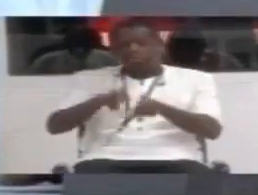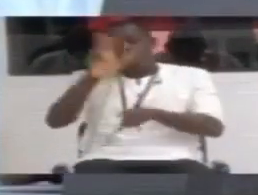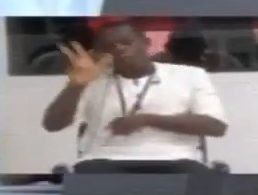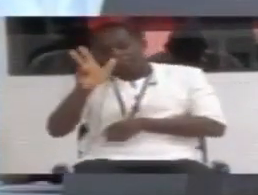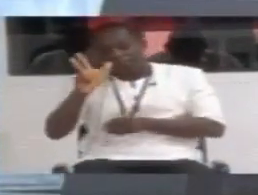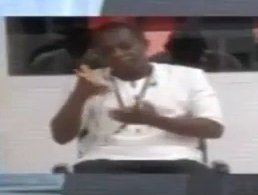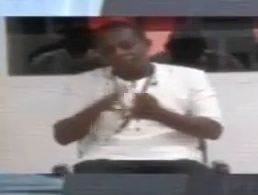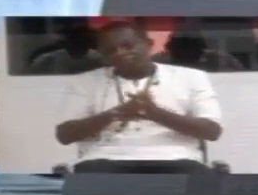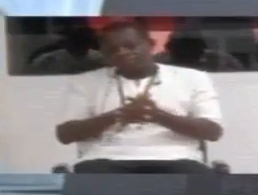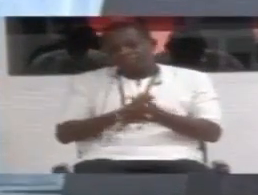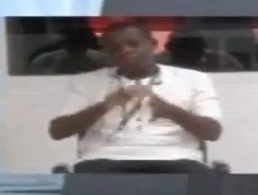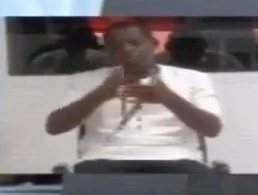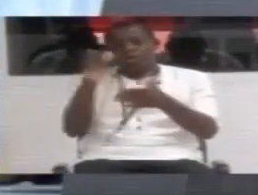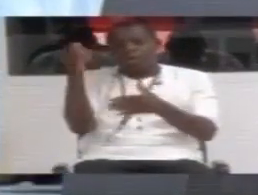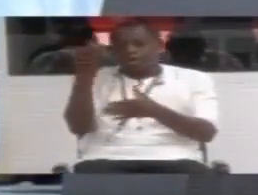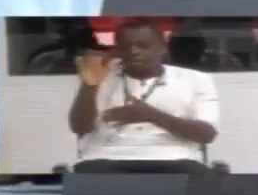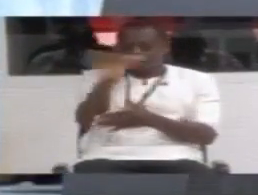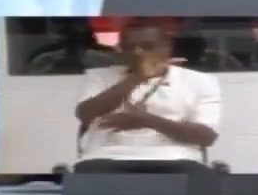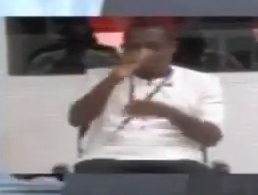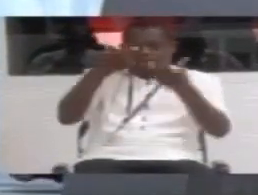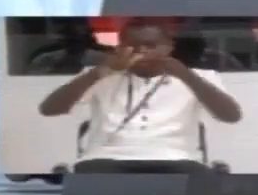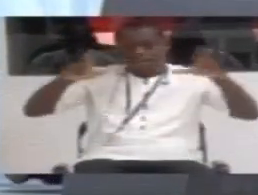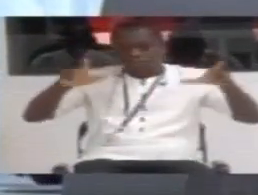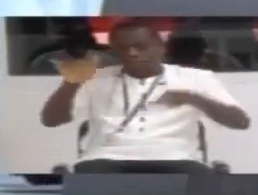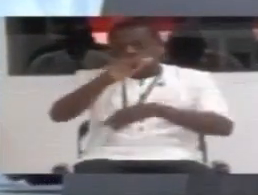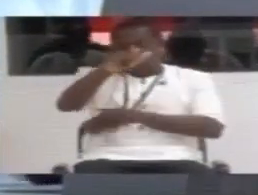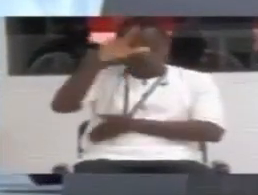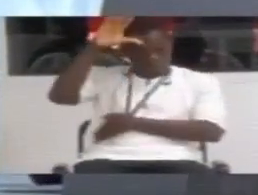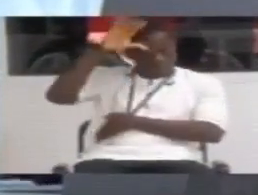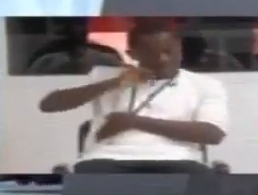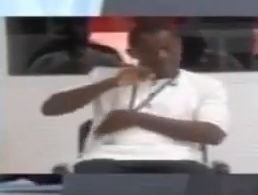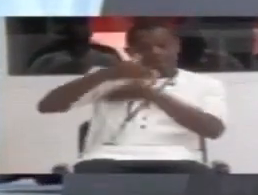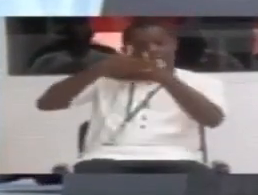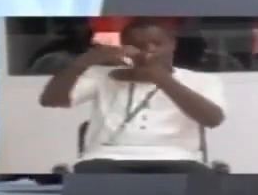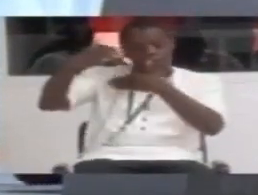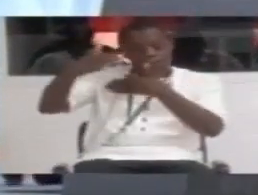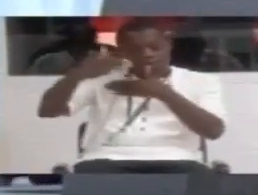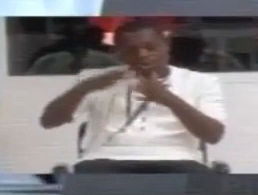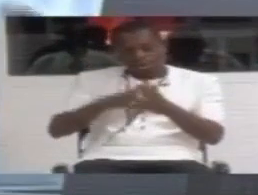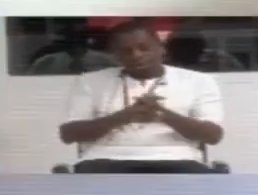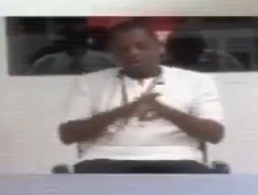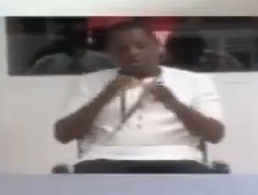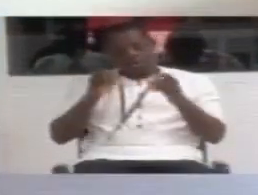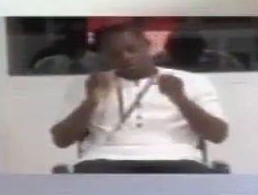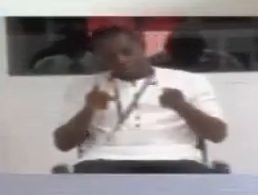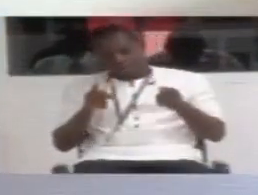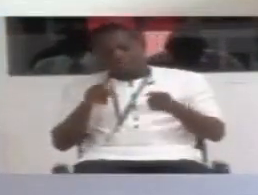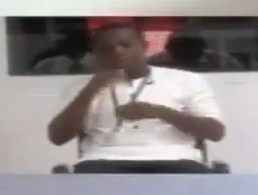Wolof, or any other language you are comfortable speaking in. All right? Yes, sir.